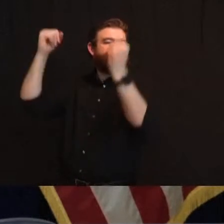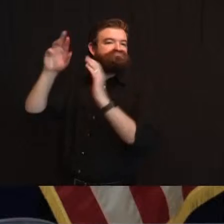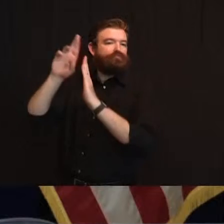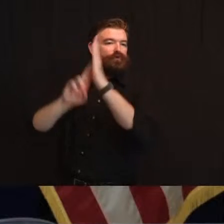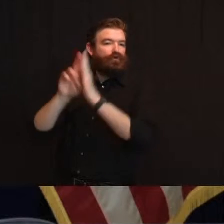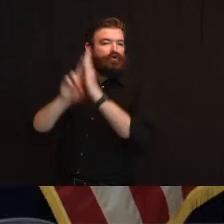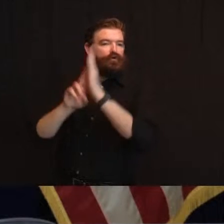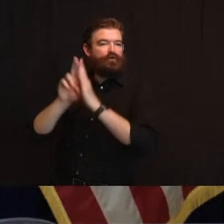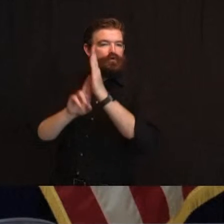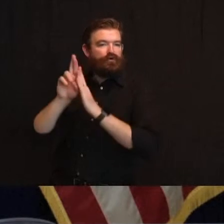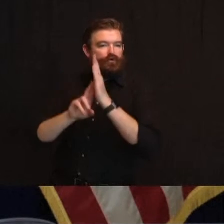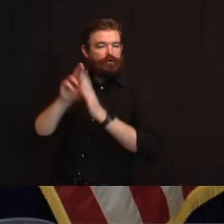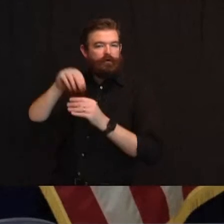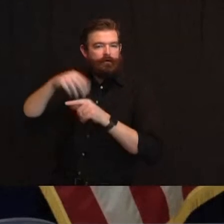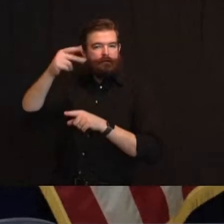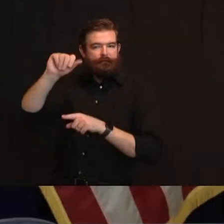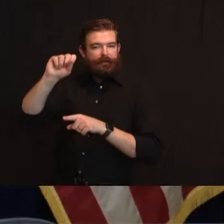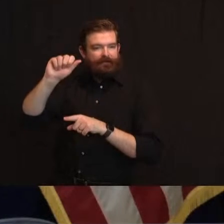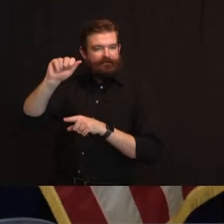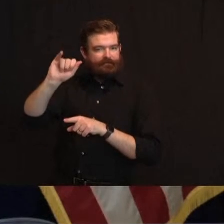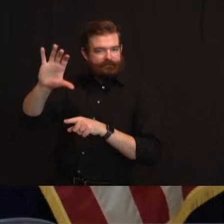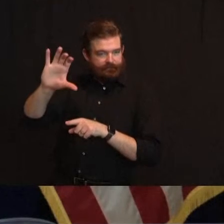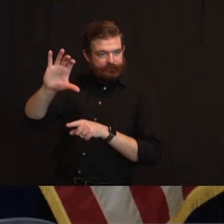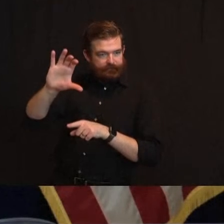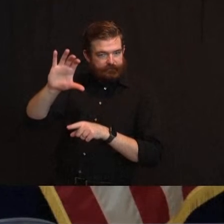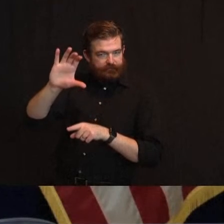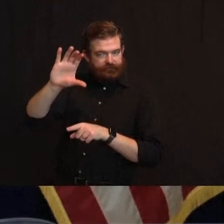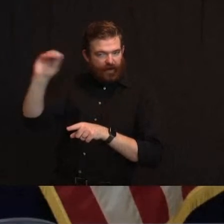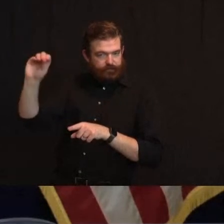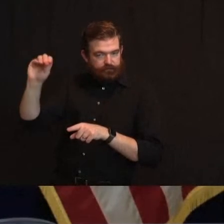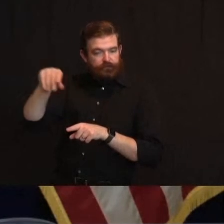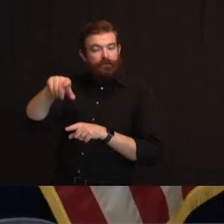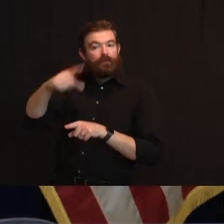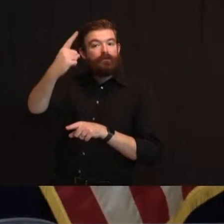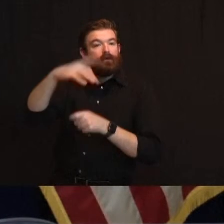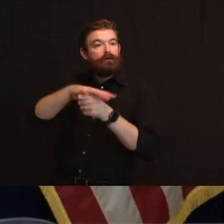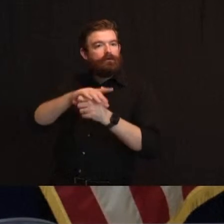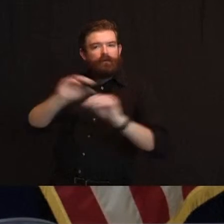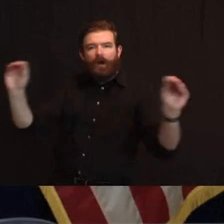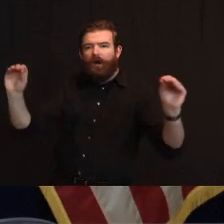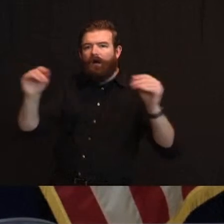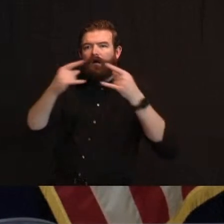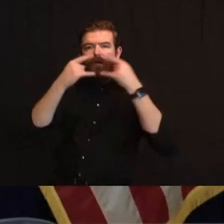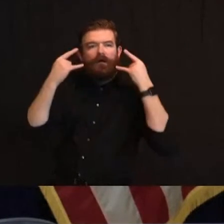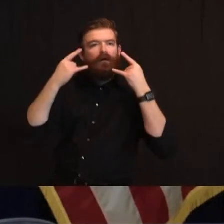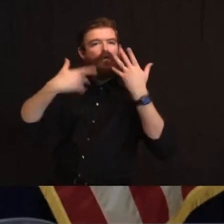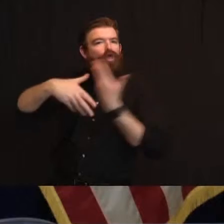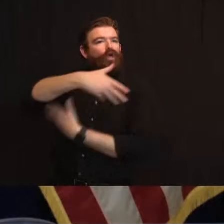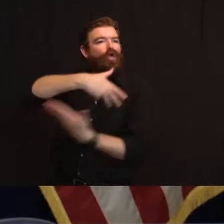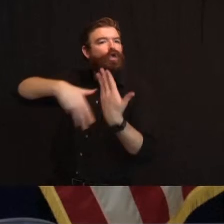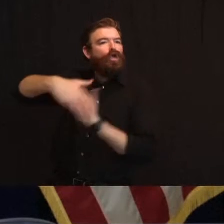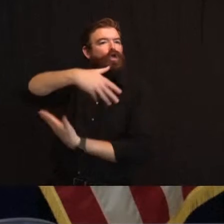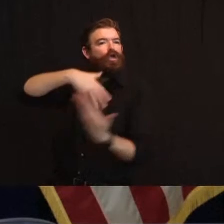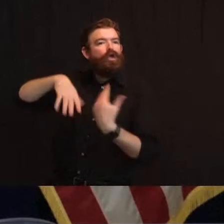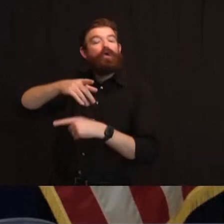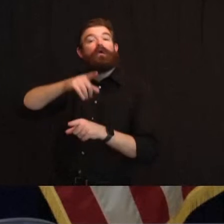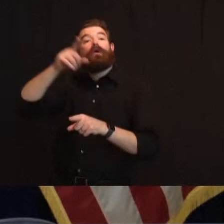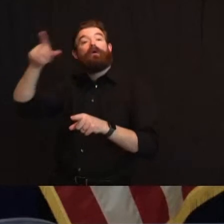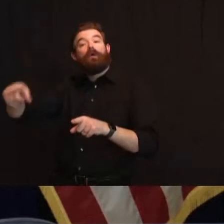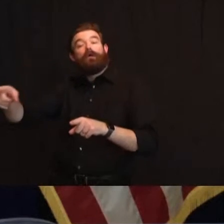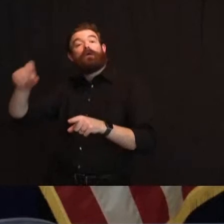facial coverings. In Secaucus, a subject under arrest for DWI coughed and spit on the officers,